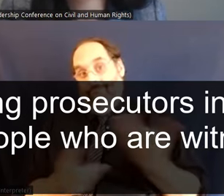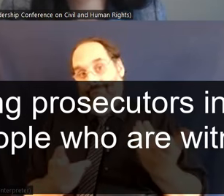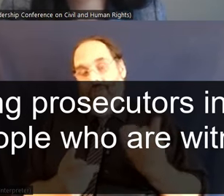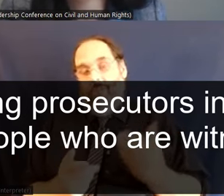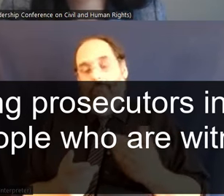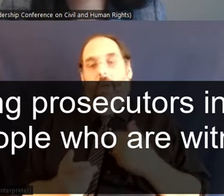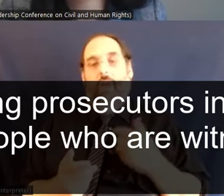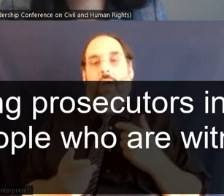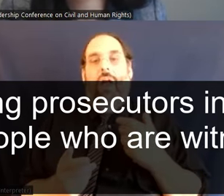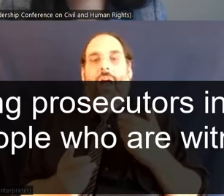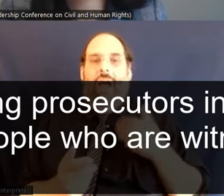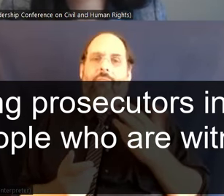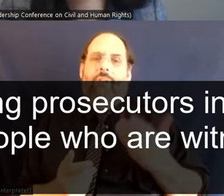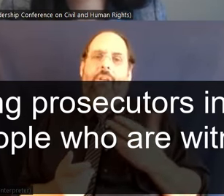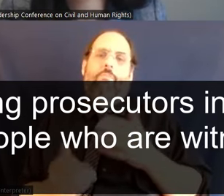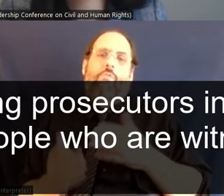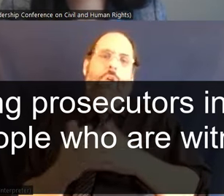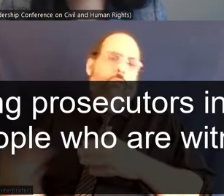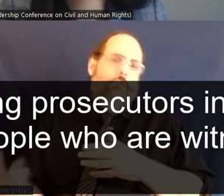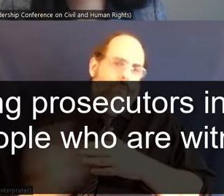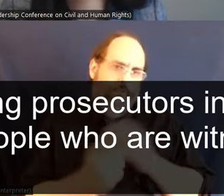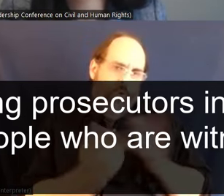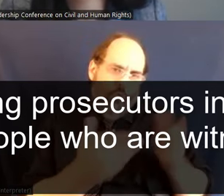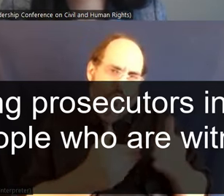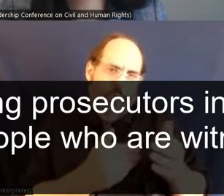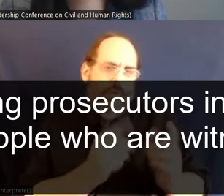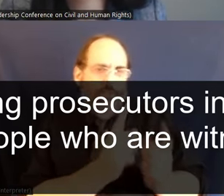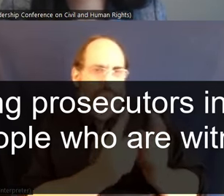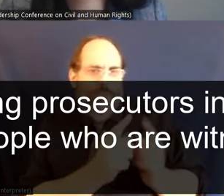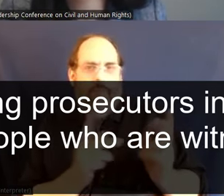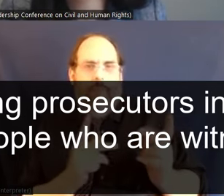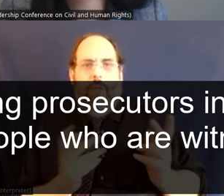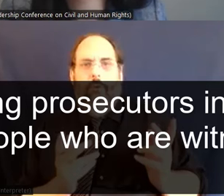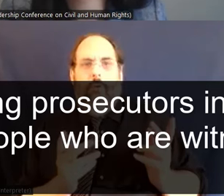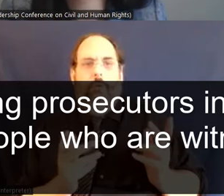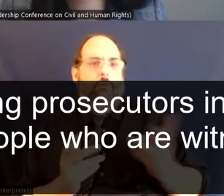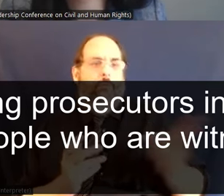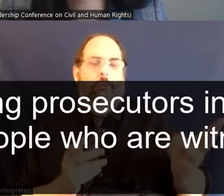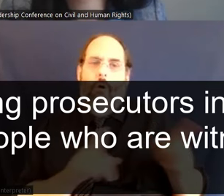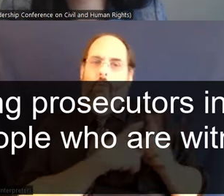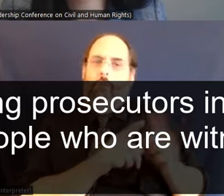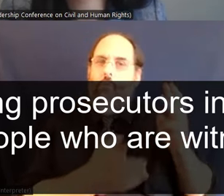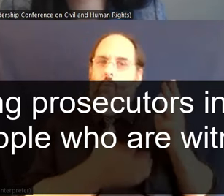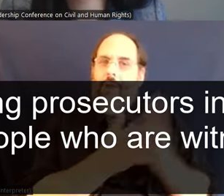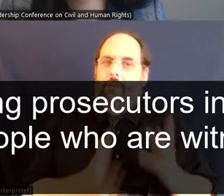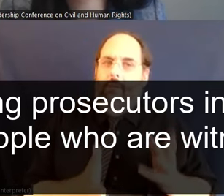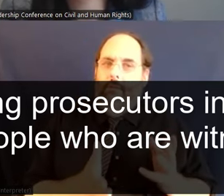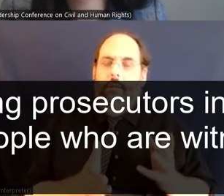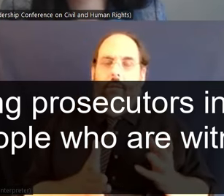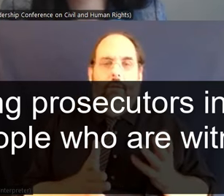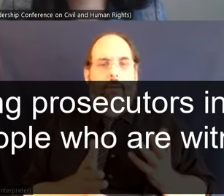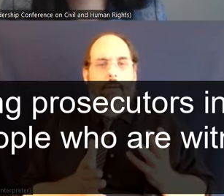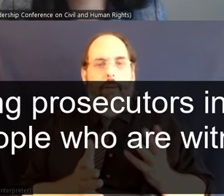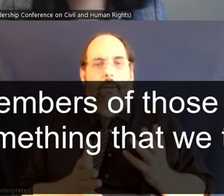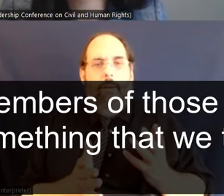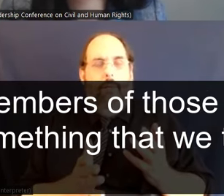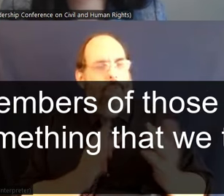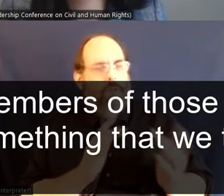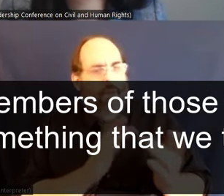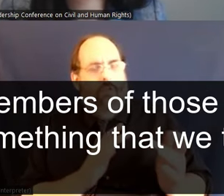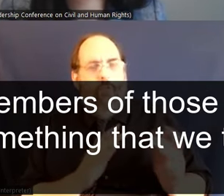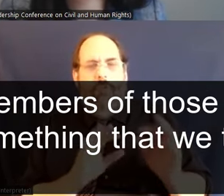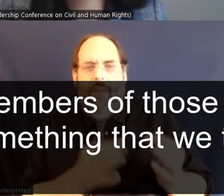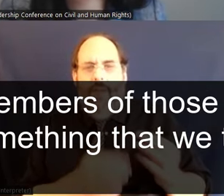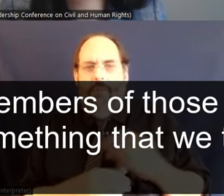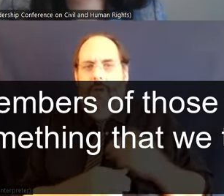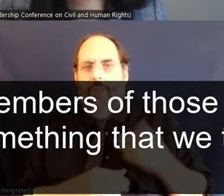having prosecutors in the room to just meet with people who are witnesses and to be in touch with family